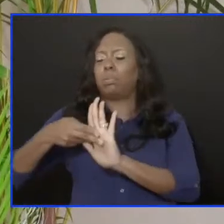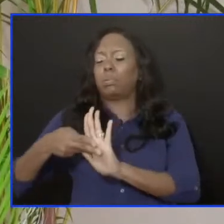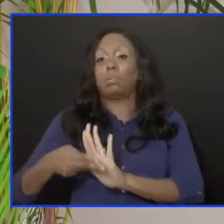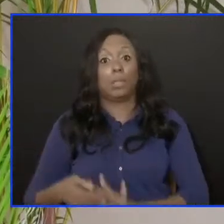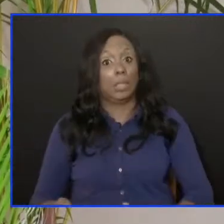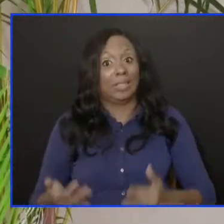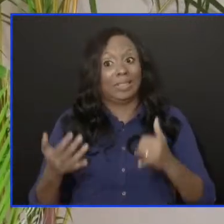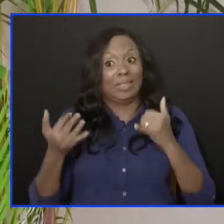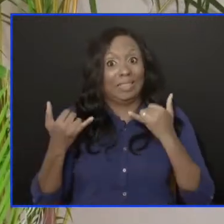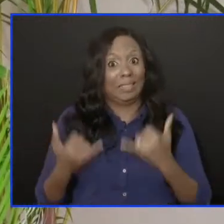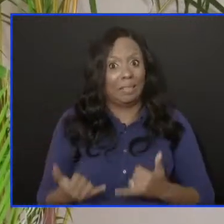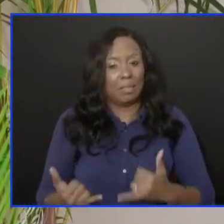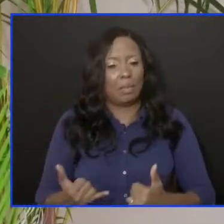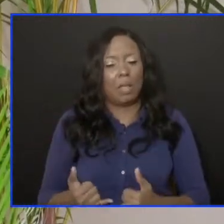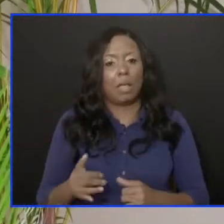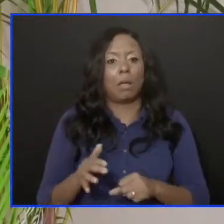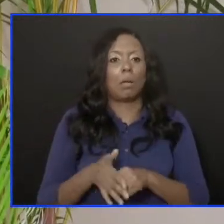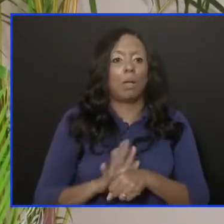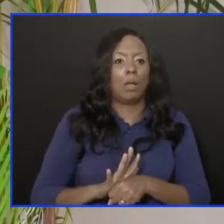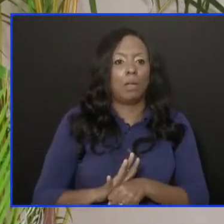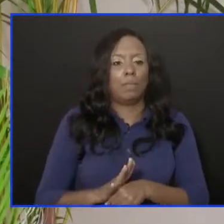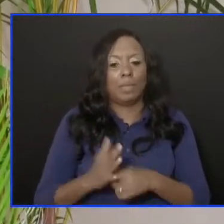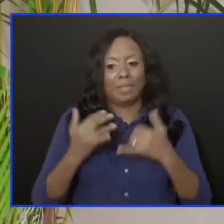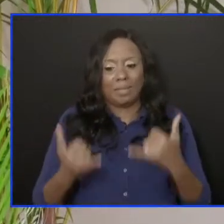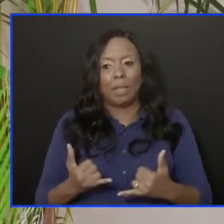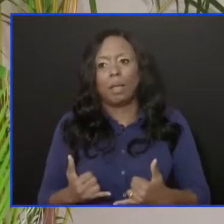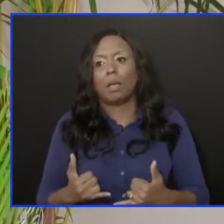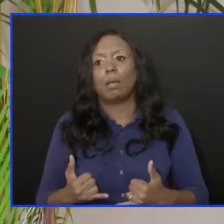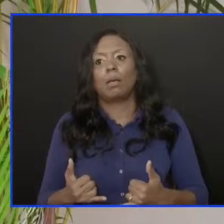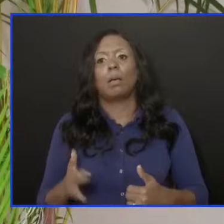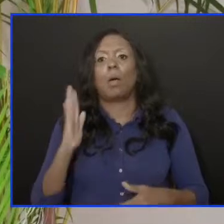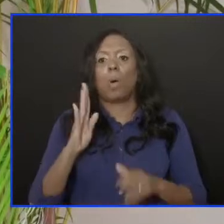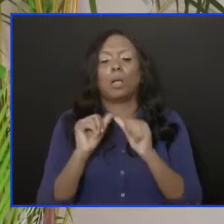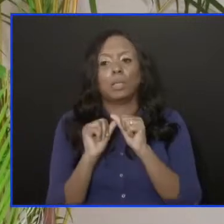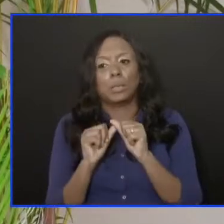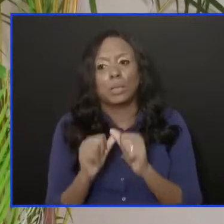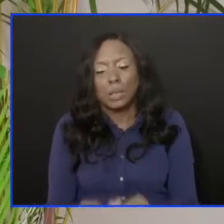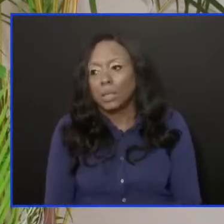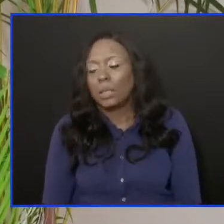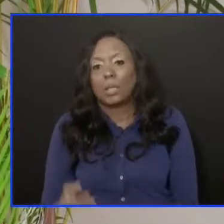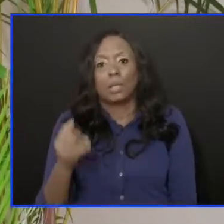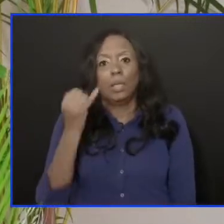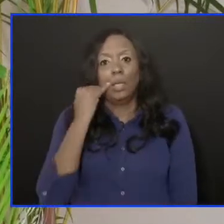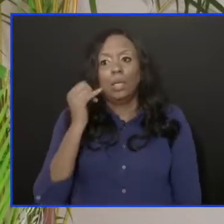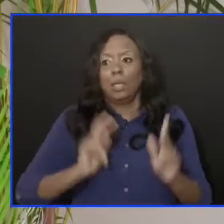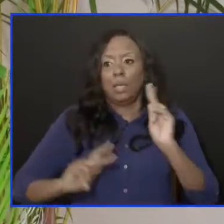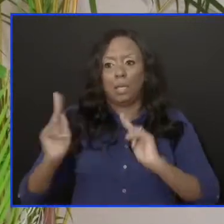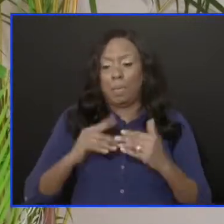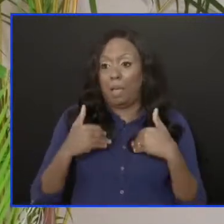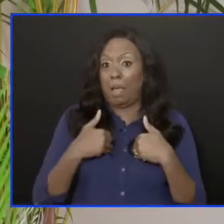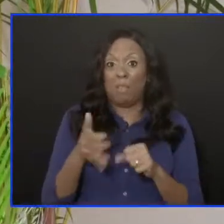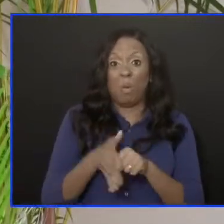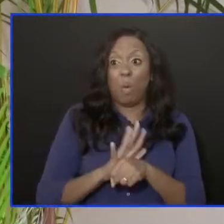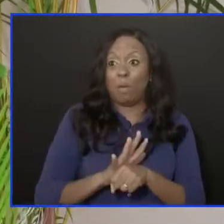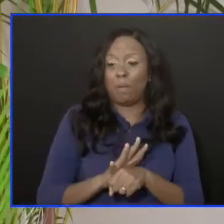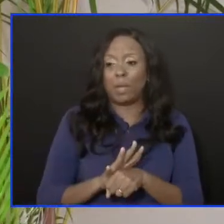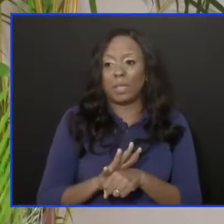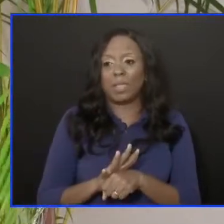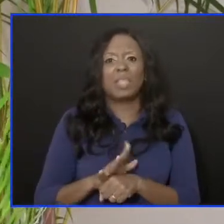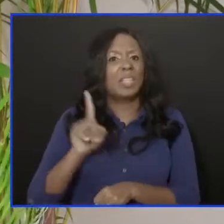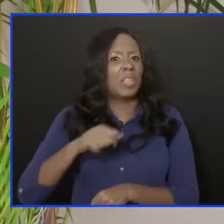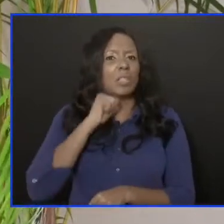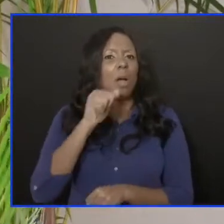with us and is going to be with us for some time. We should not stigmatize anyone for having